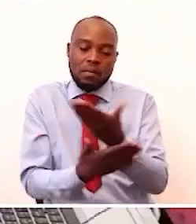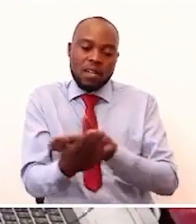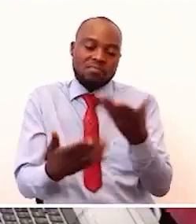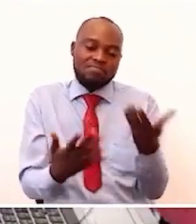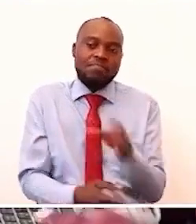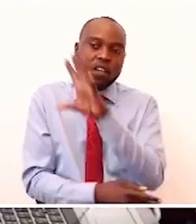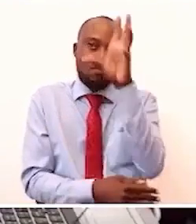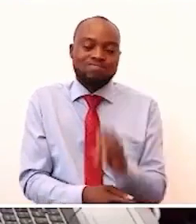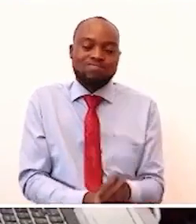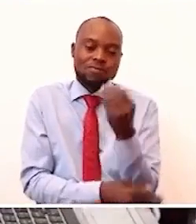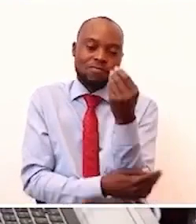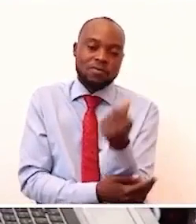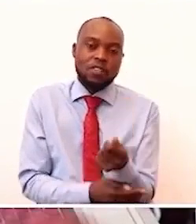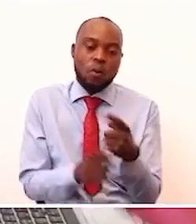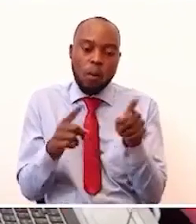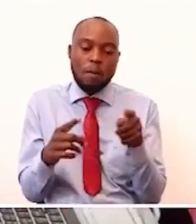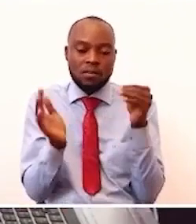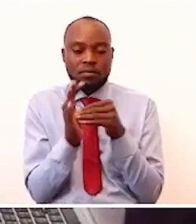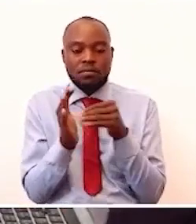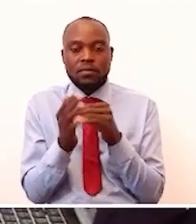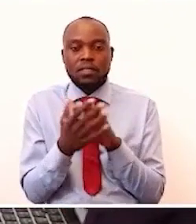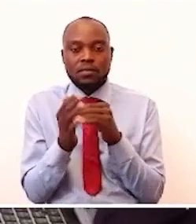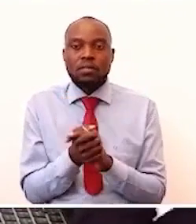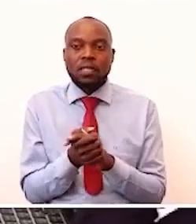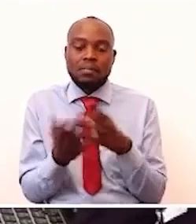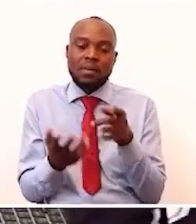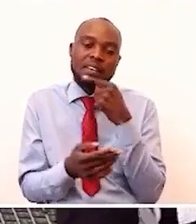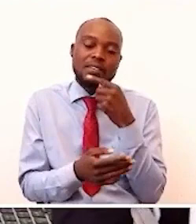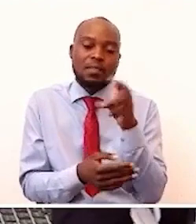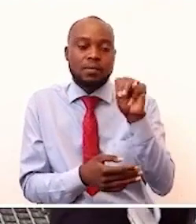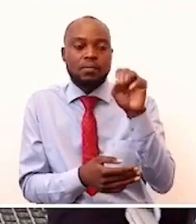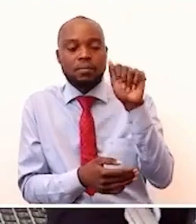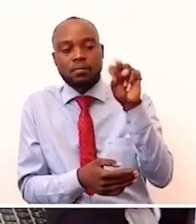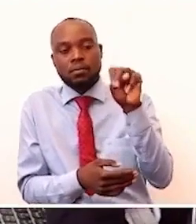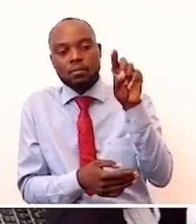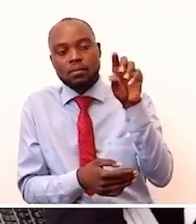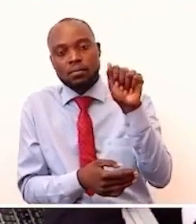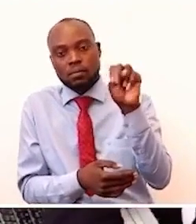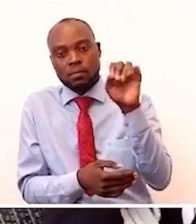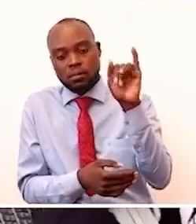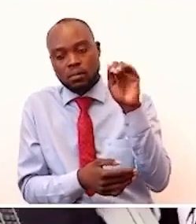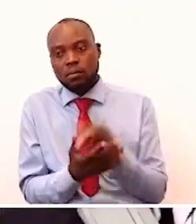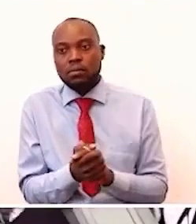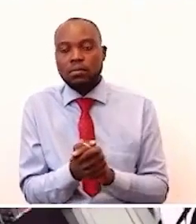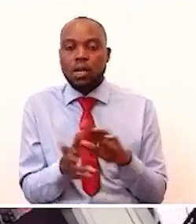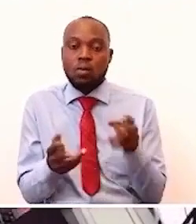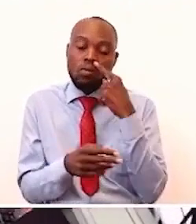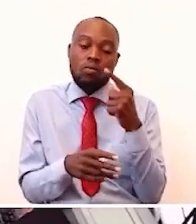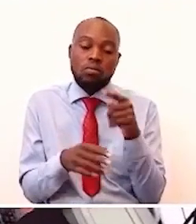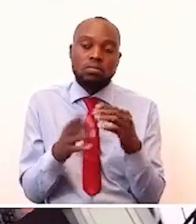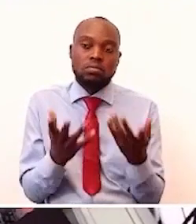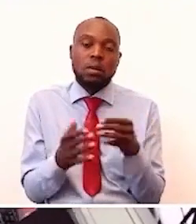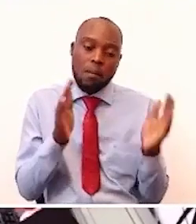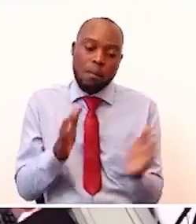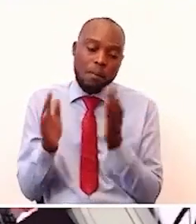financial architecture, but also, as Dr. Mangani had mentioned in his keynote, reinvigorating the Lagos